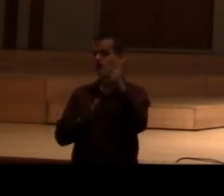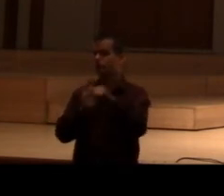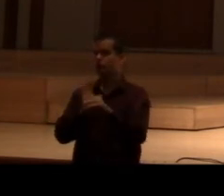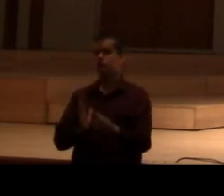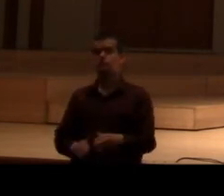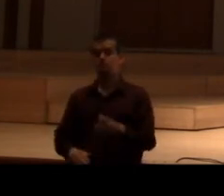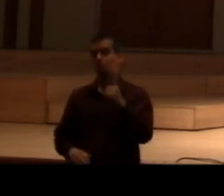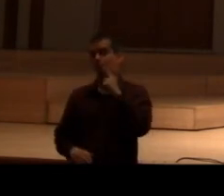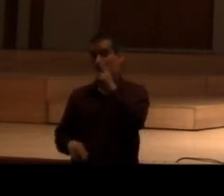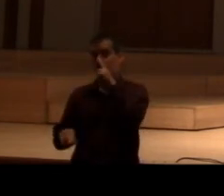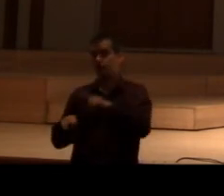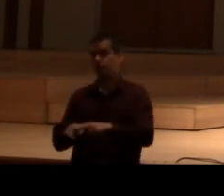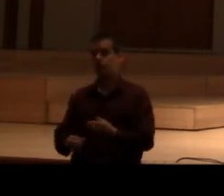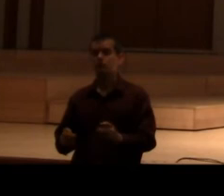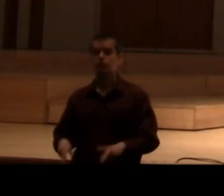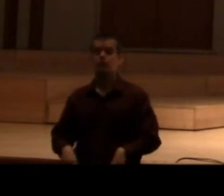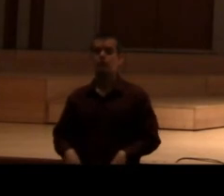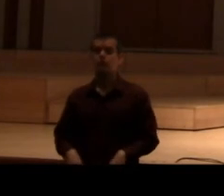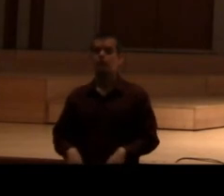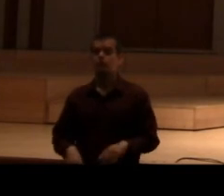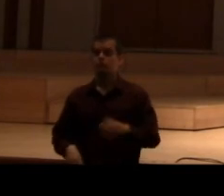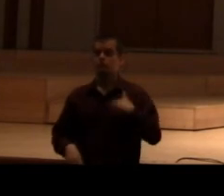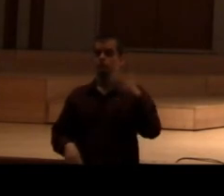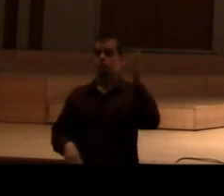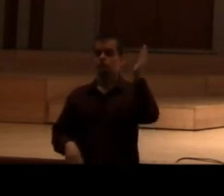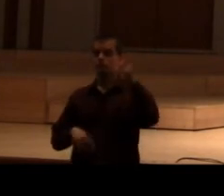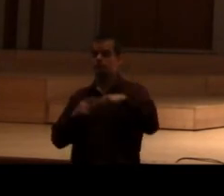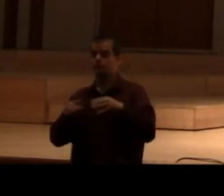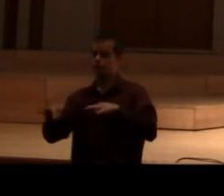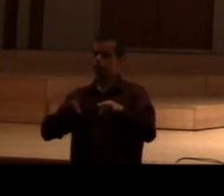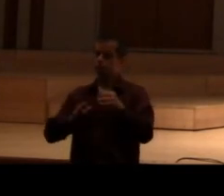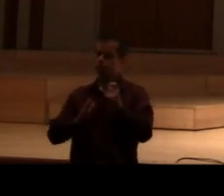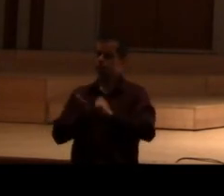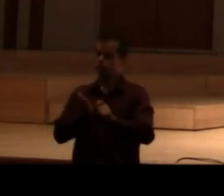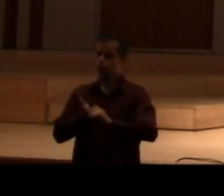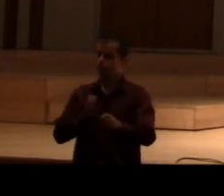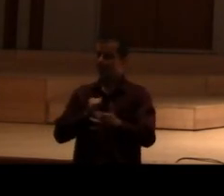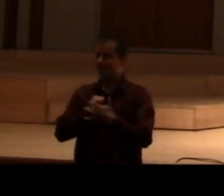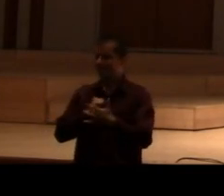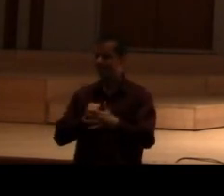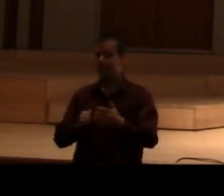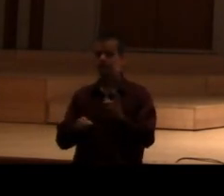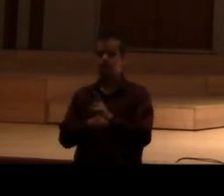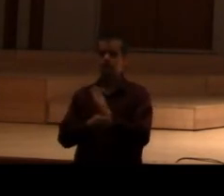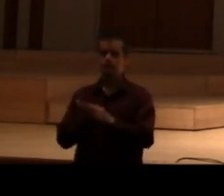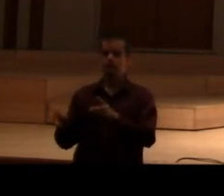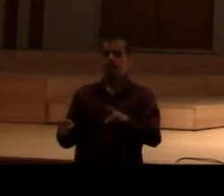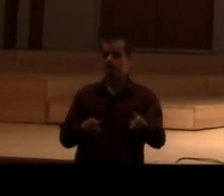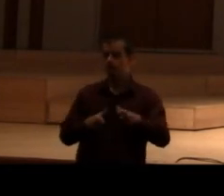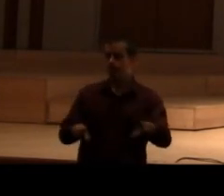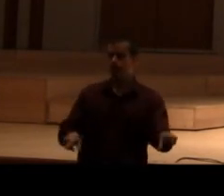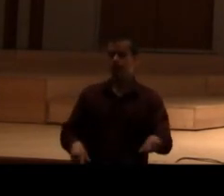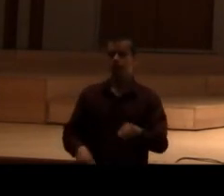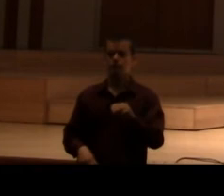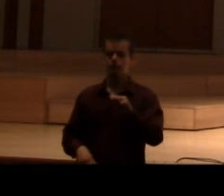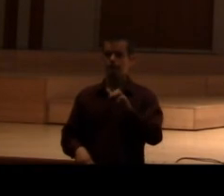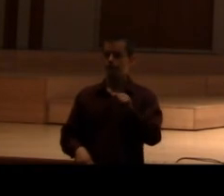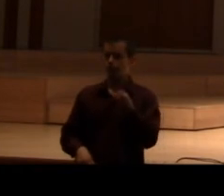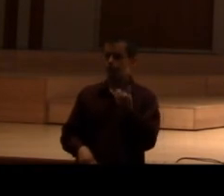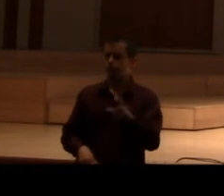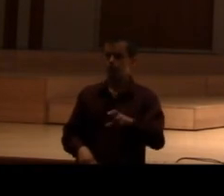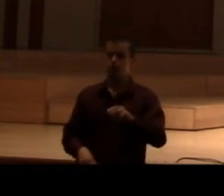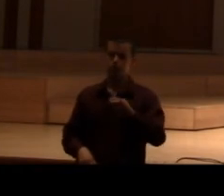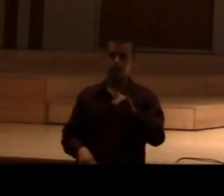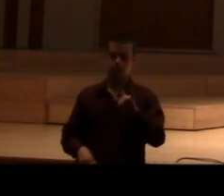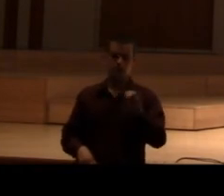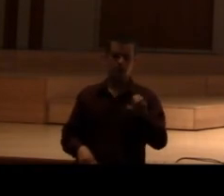fun. So I can present about descriptive writing techniques. Maybe I'll start with some figurative language, similes and metaphors, and we'll